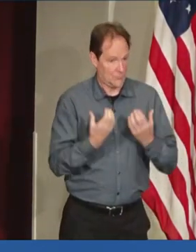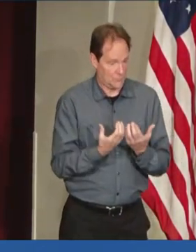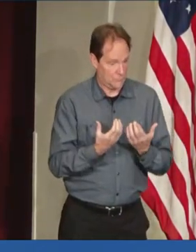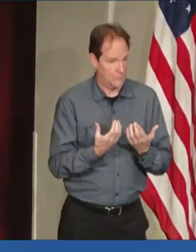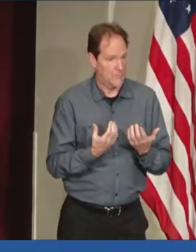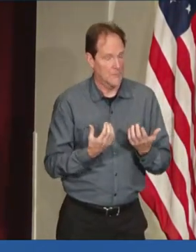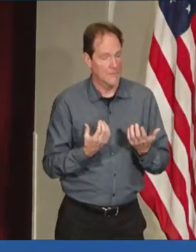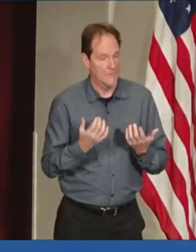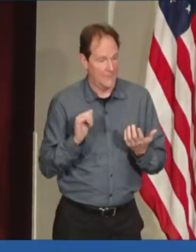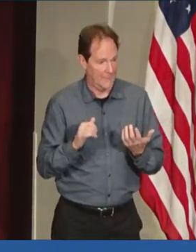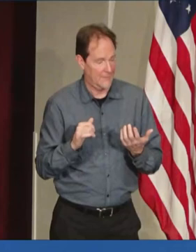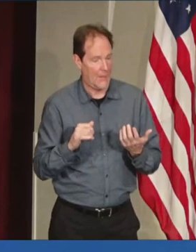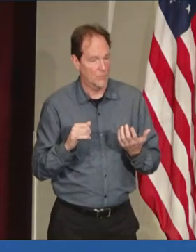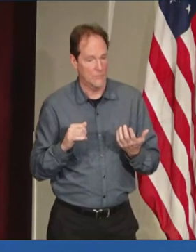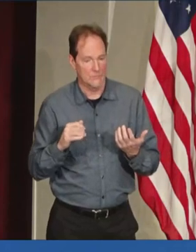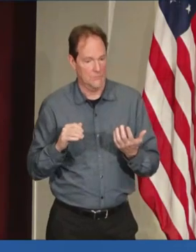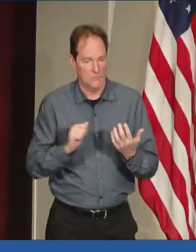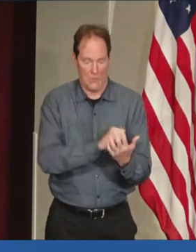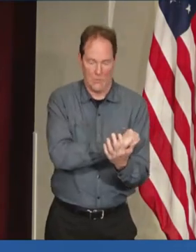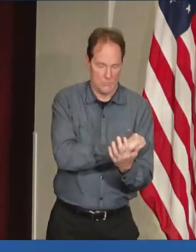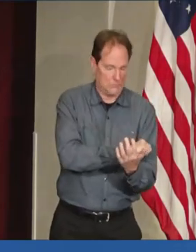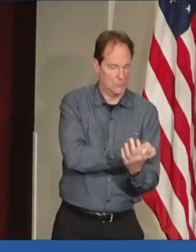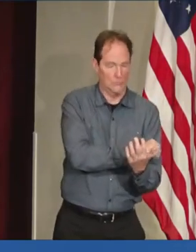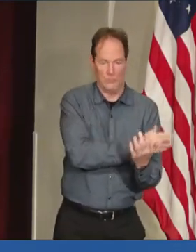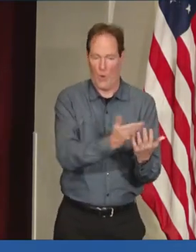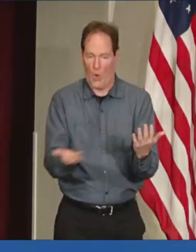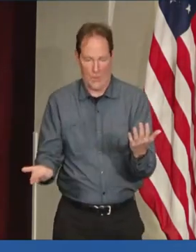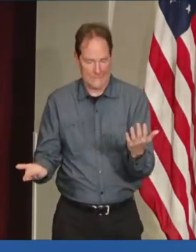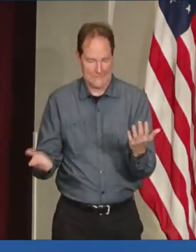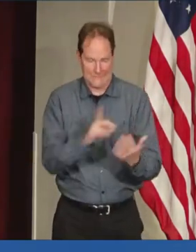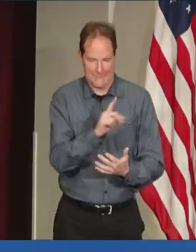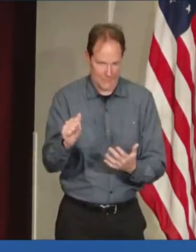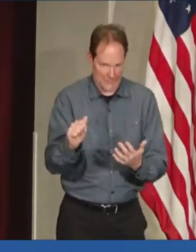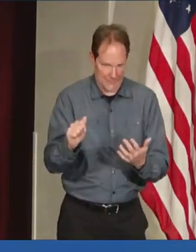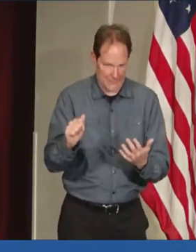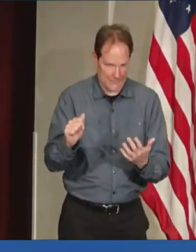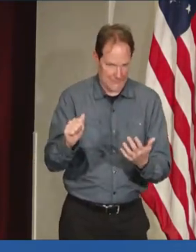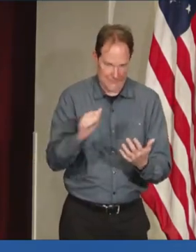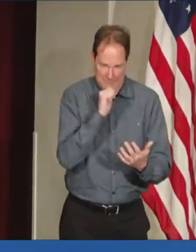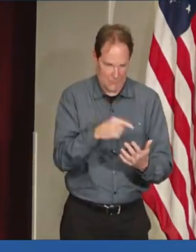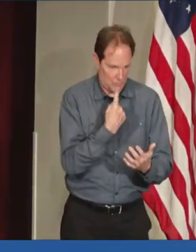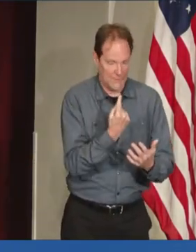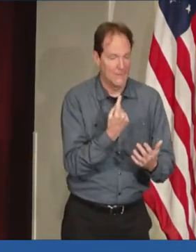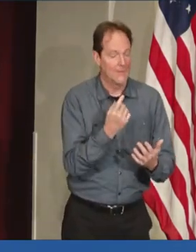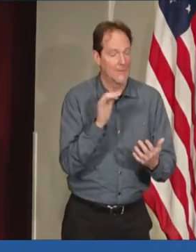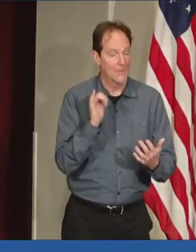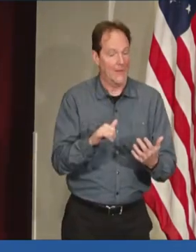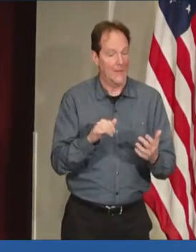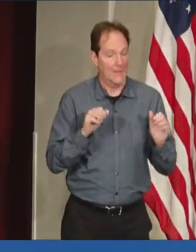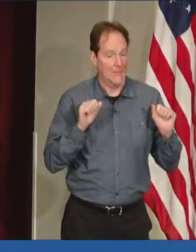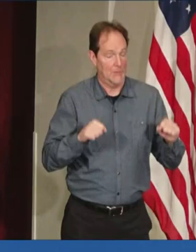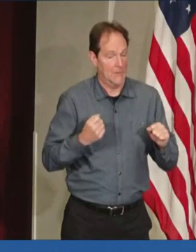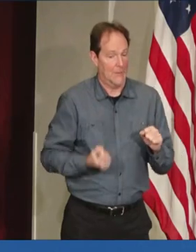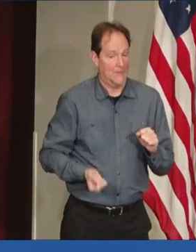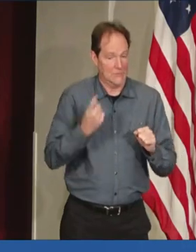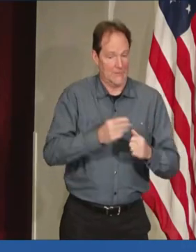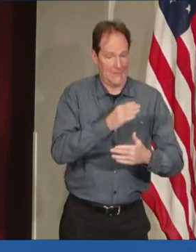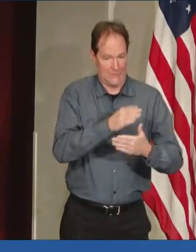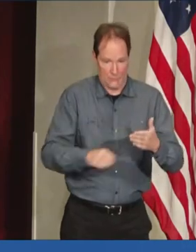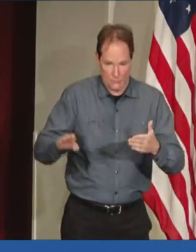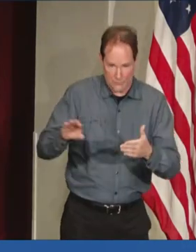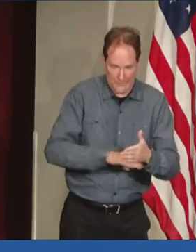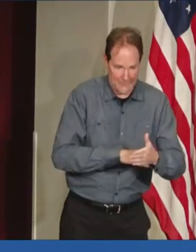was cross-disability, and I was mentioning that earlier, the ability to understand